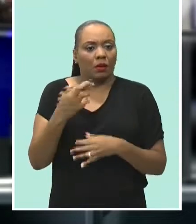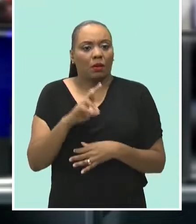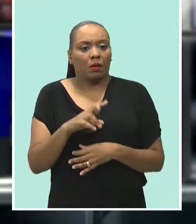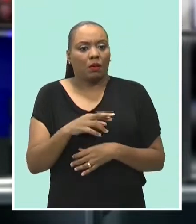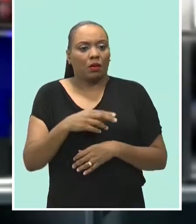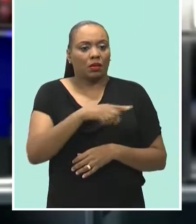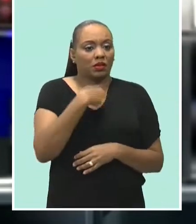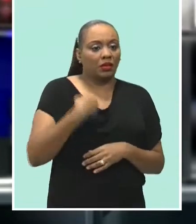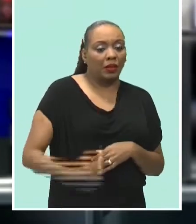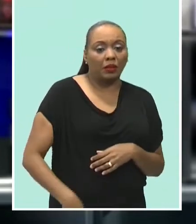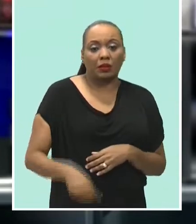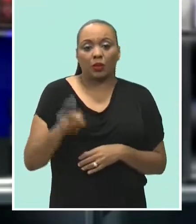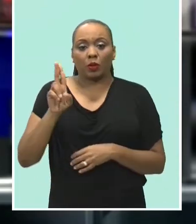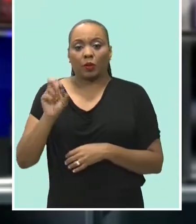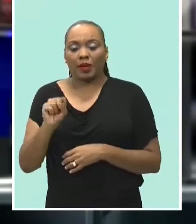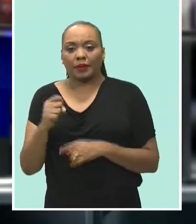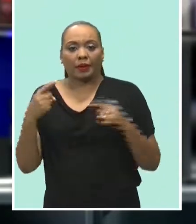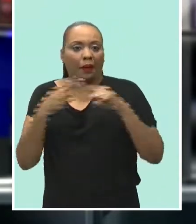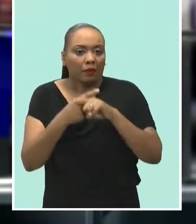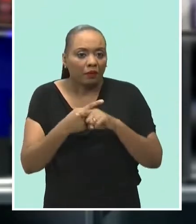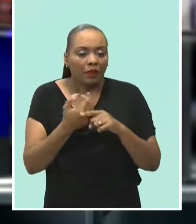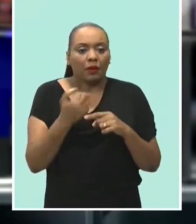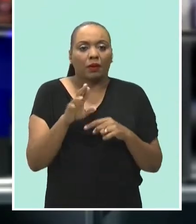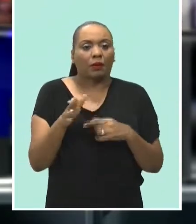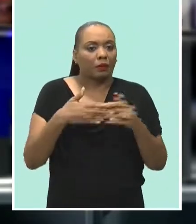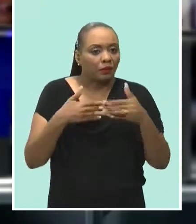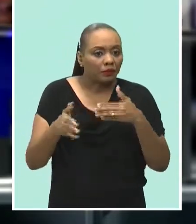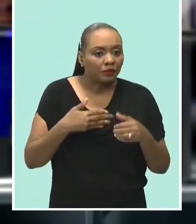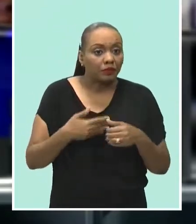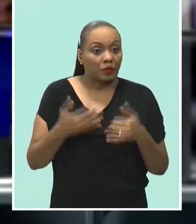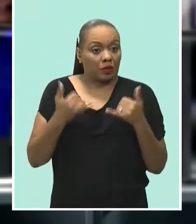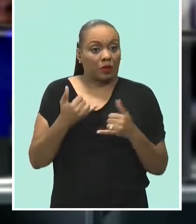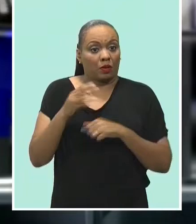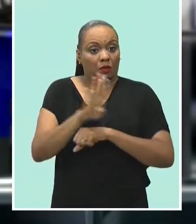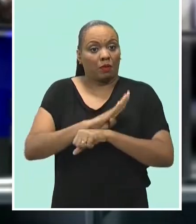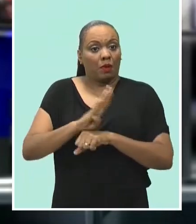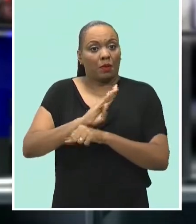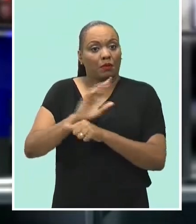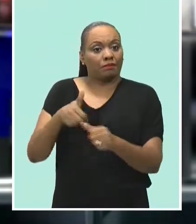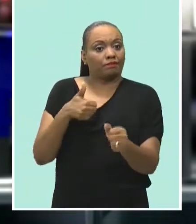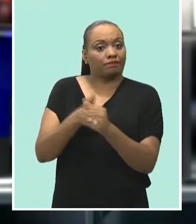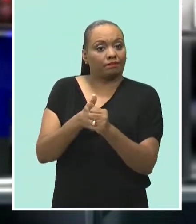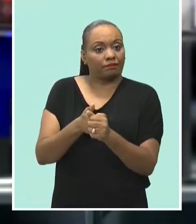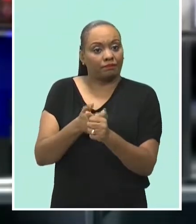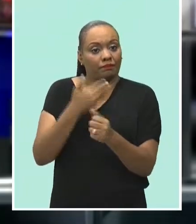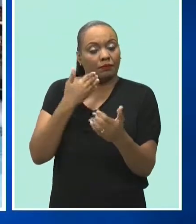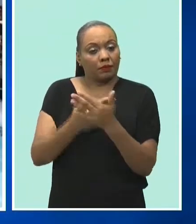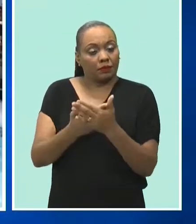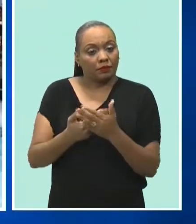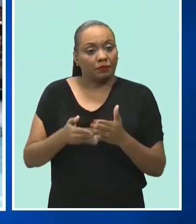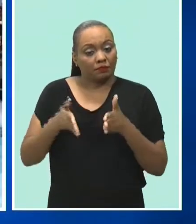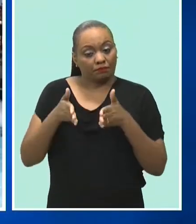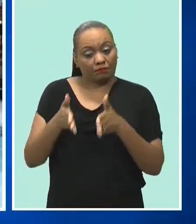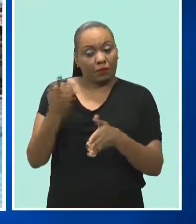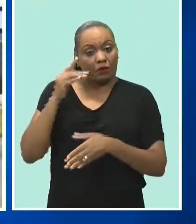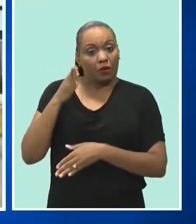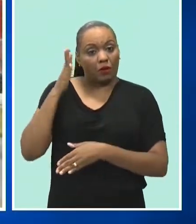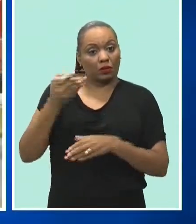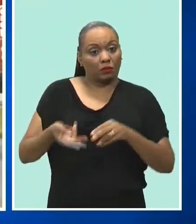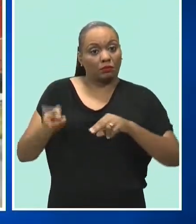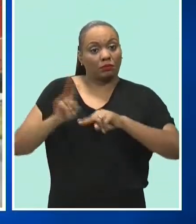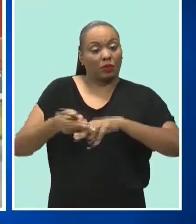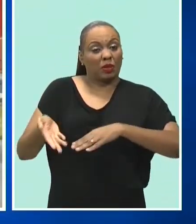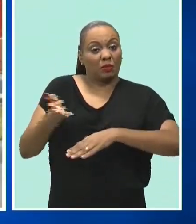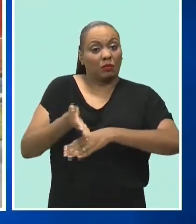economies, China and the U.S., so far the Barbados economy remains on the right path to recovery and growth. Preliminary data suggests that